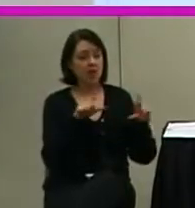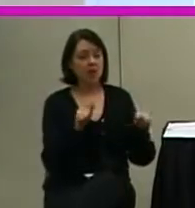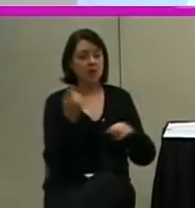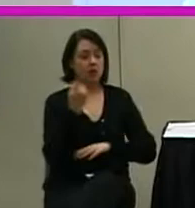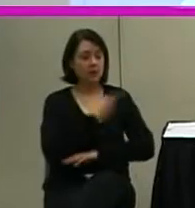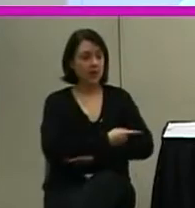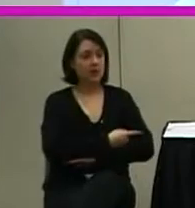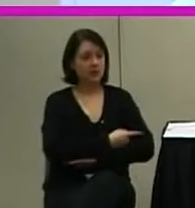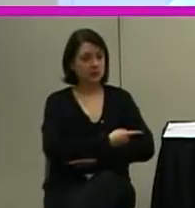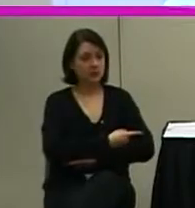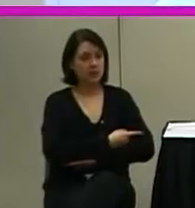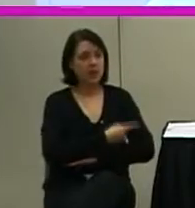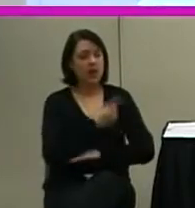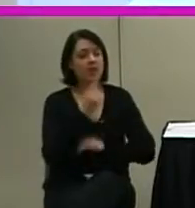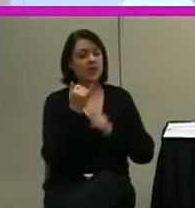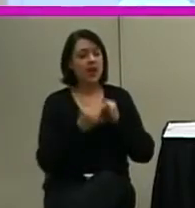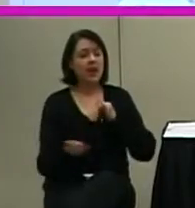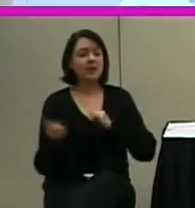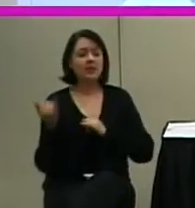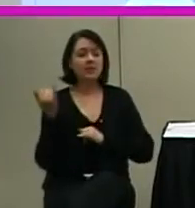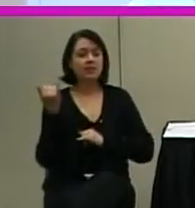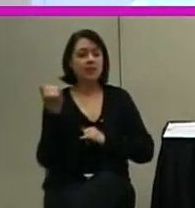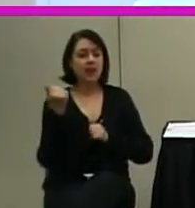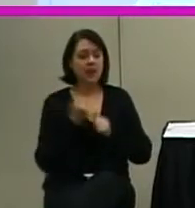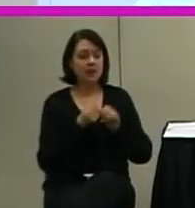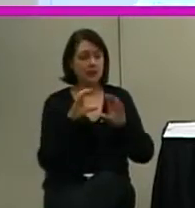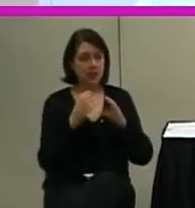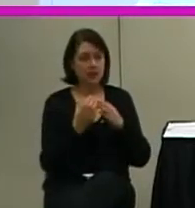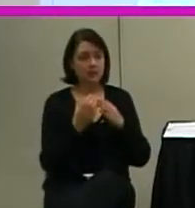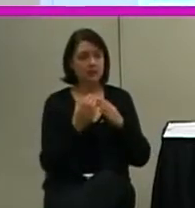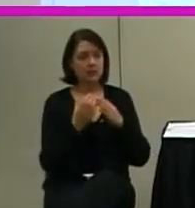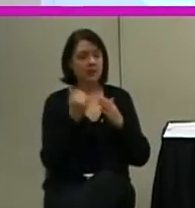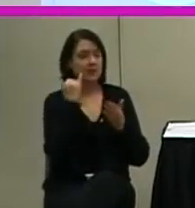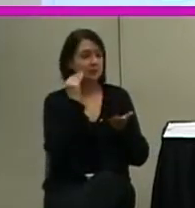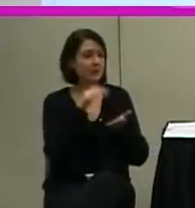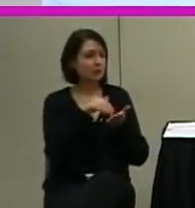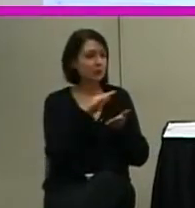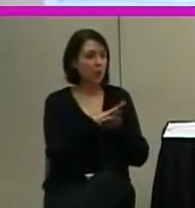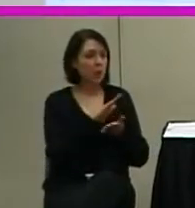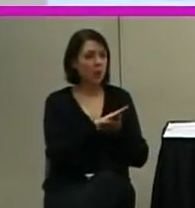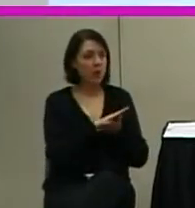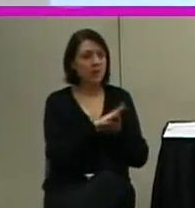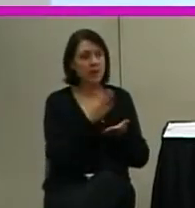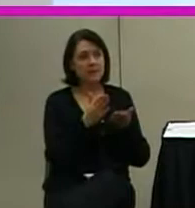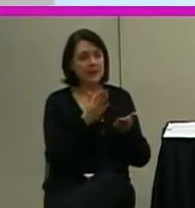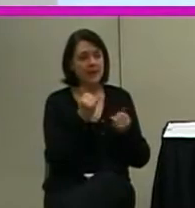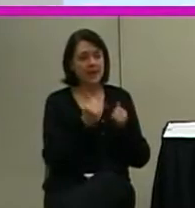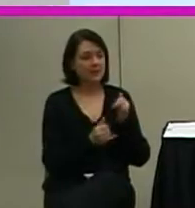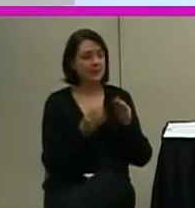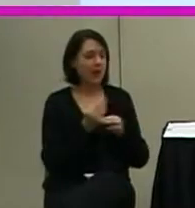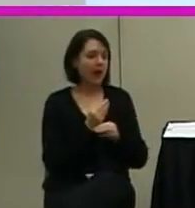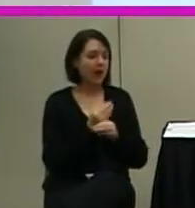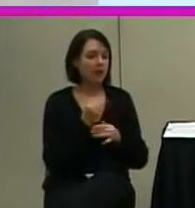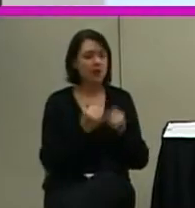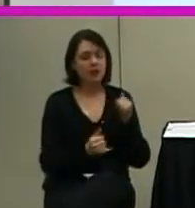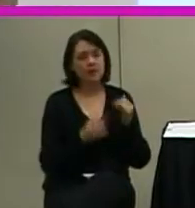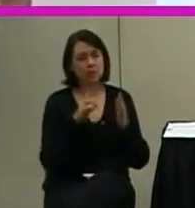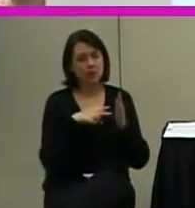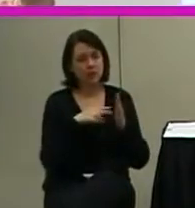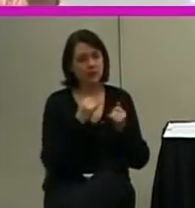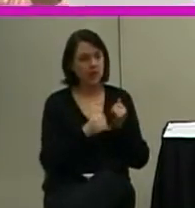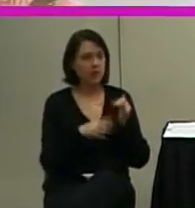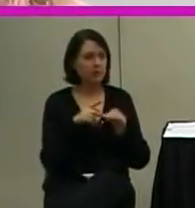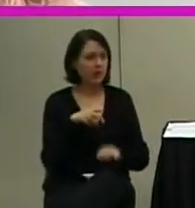day. And at the end of every period, if it's middle school, it might be at the end of math, at the end of reading, at the